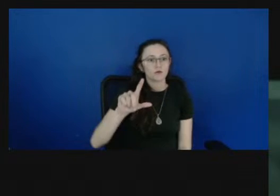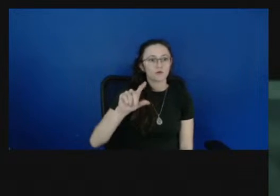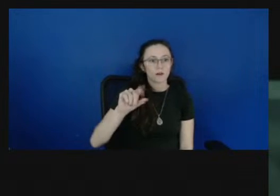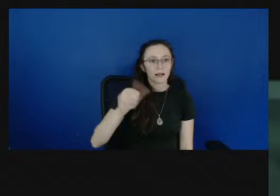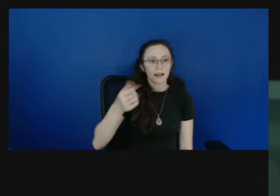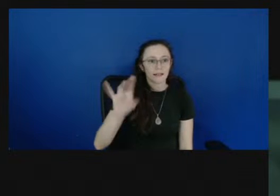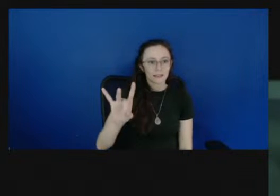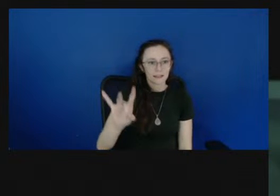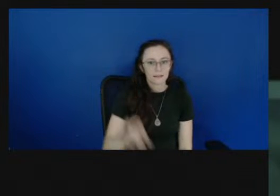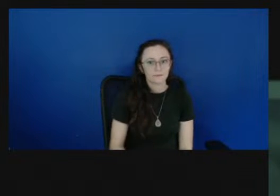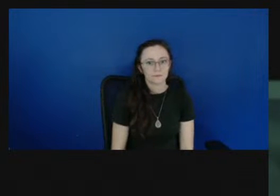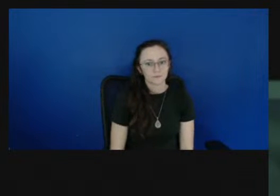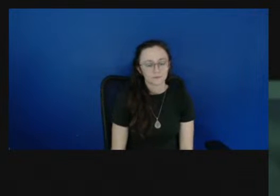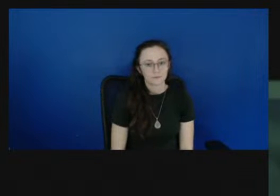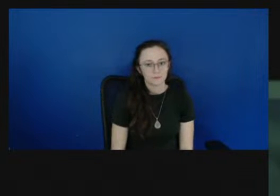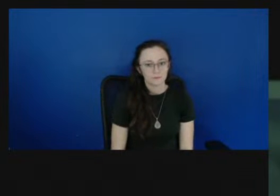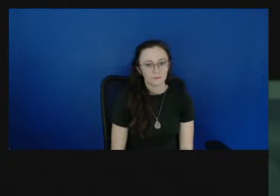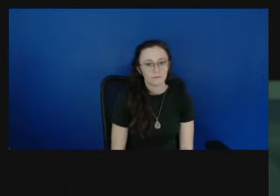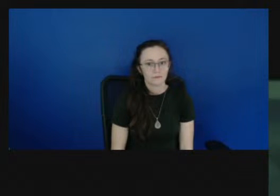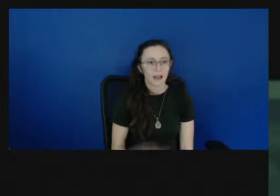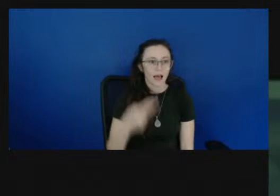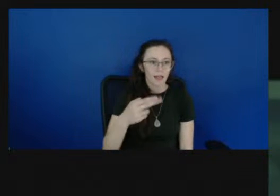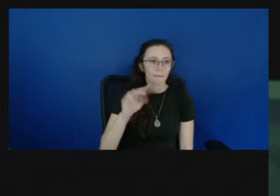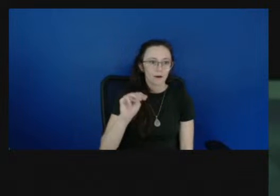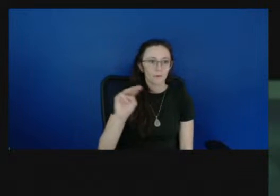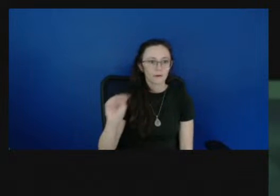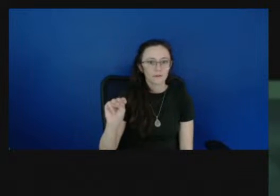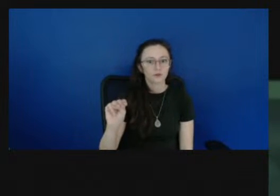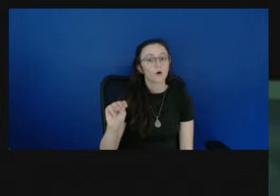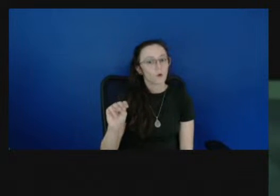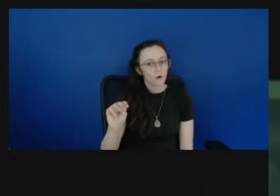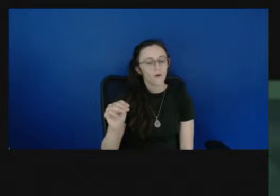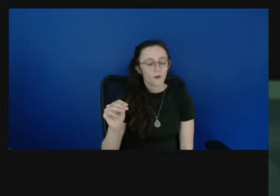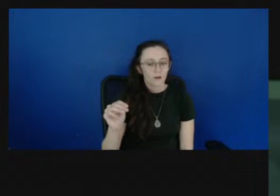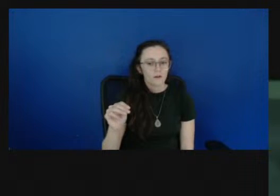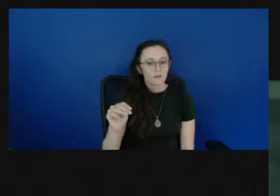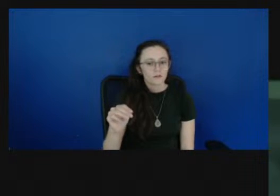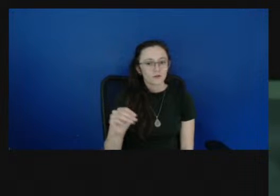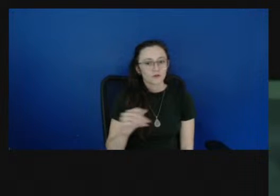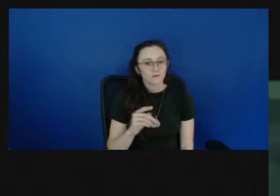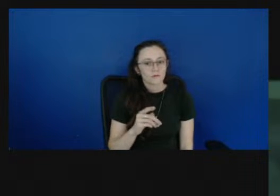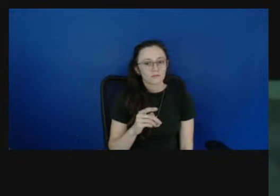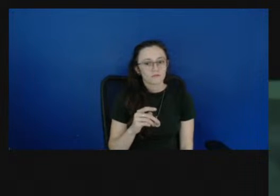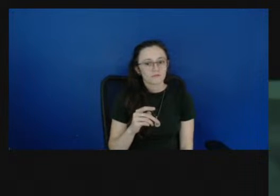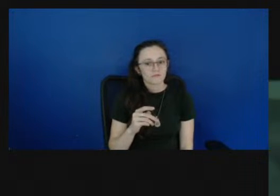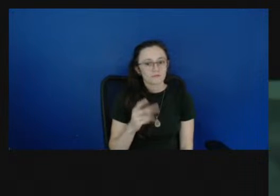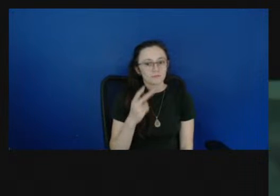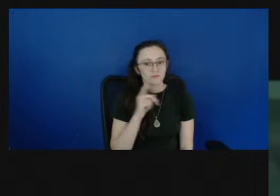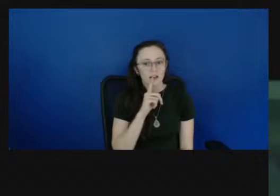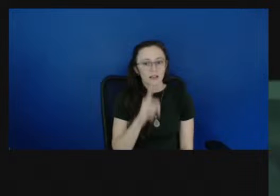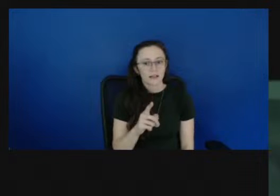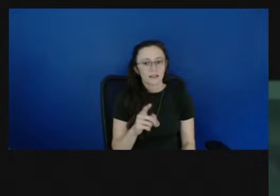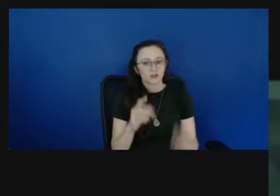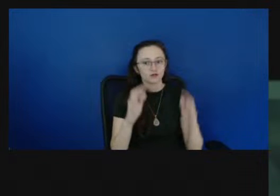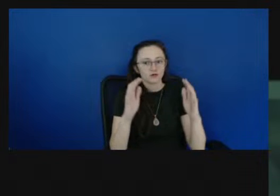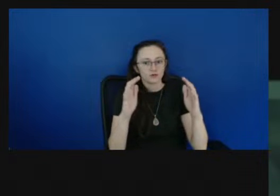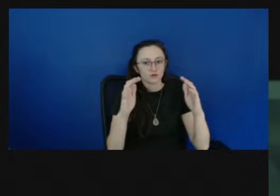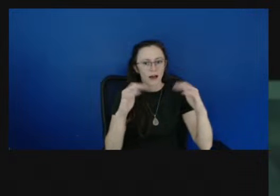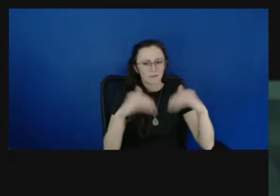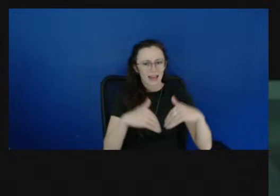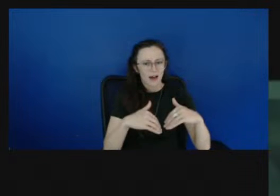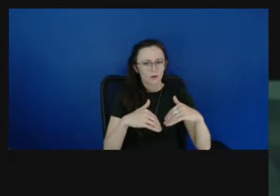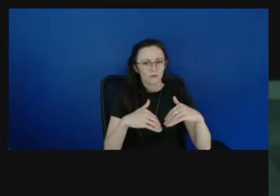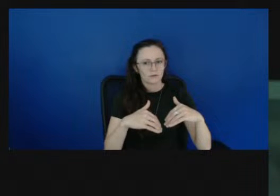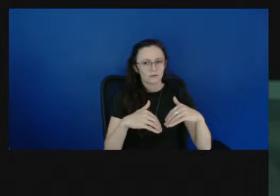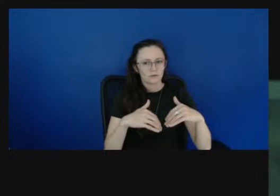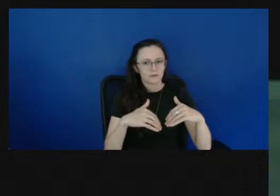So, you know, in 2018, the conduit dropped down. We didn't get anything flashing to steam,